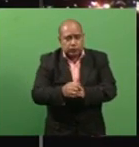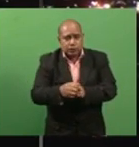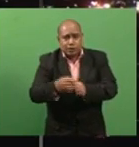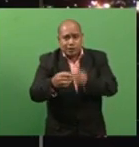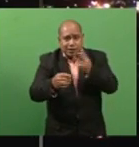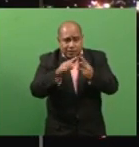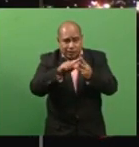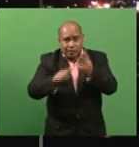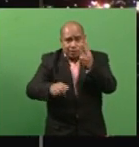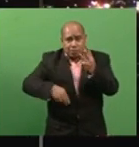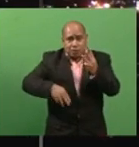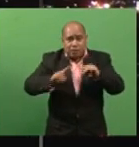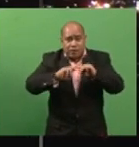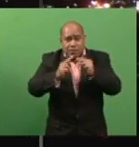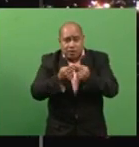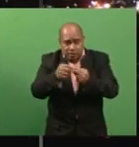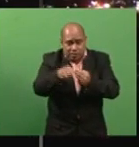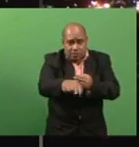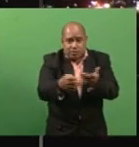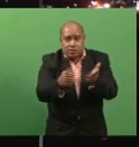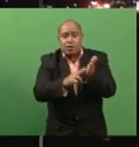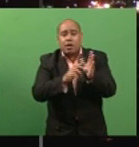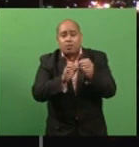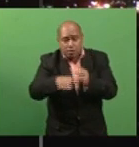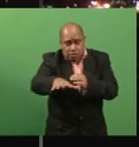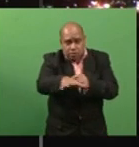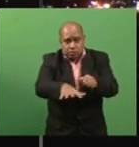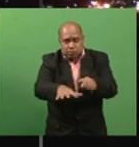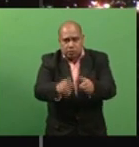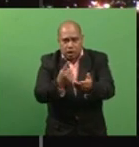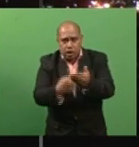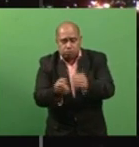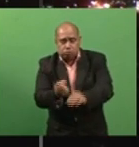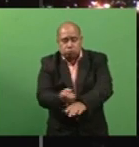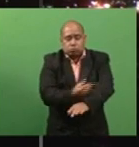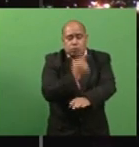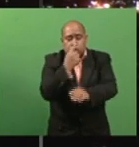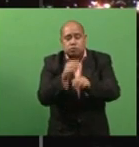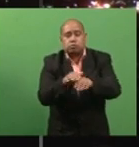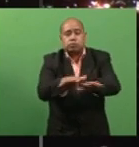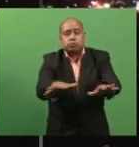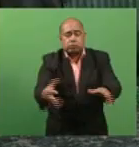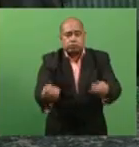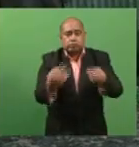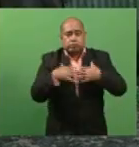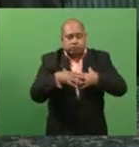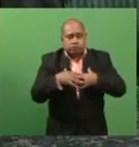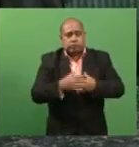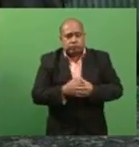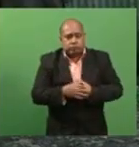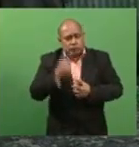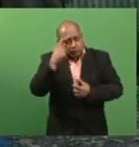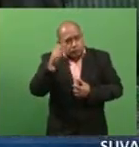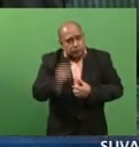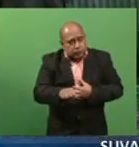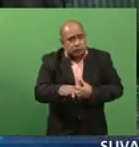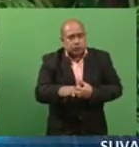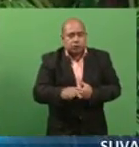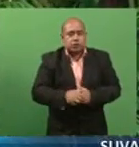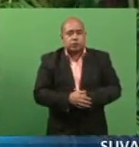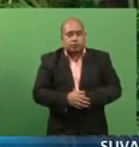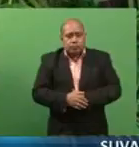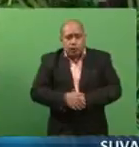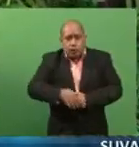in the settlement contracted coronavirus. Venina Rakautonga with the details. These residents